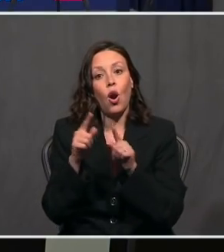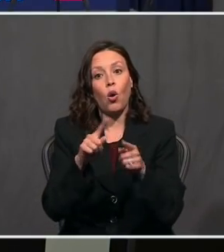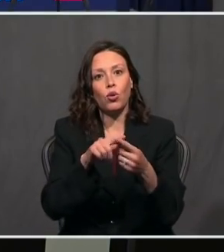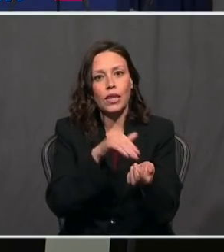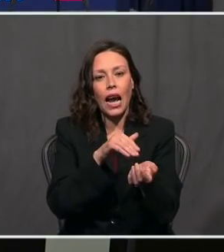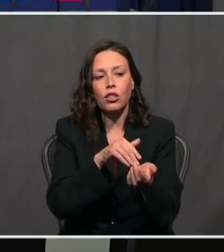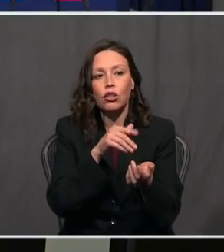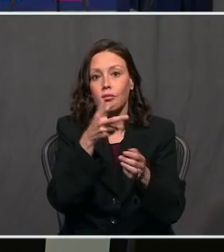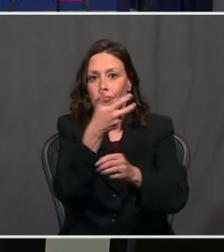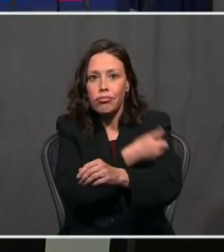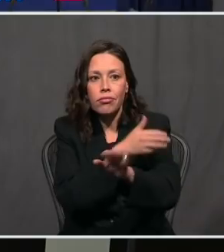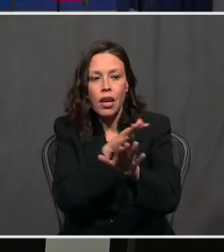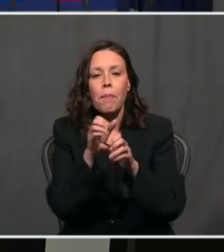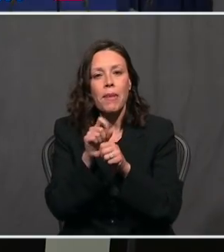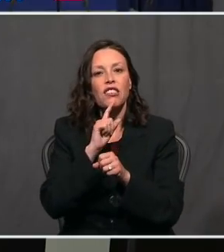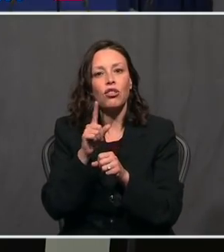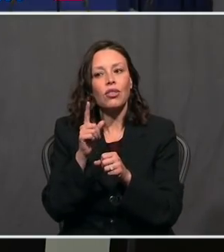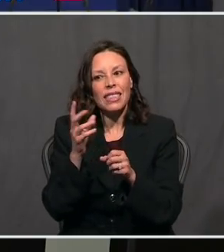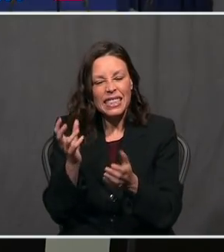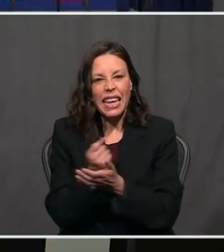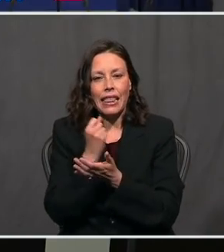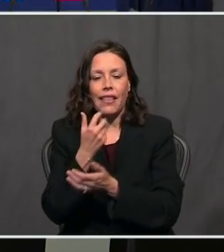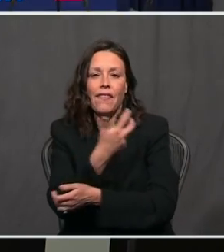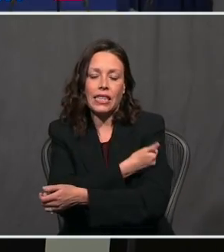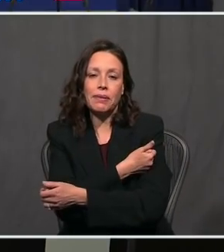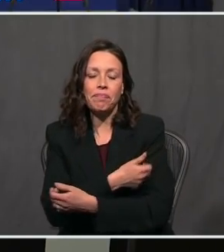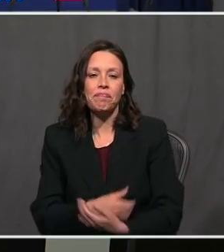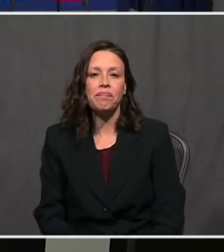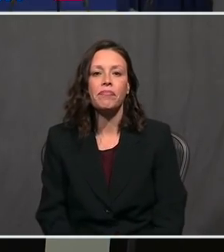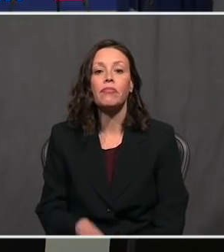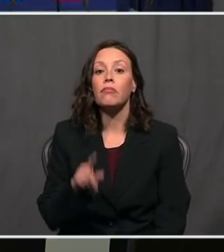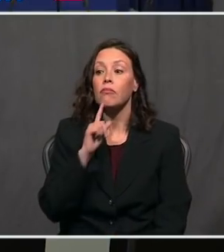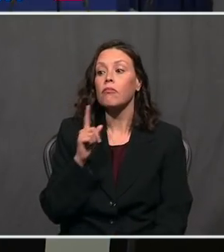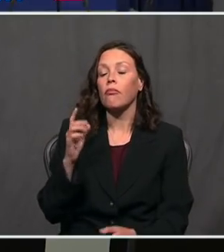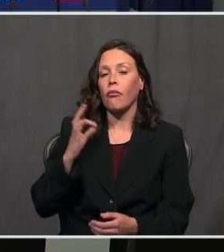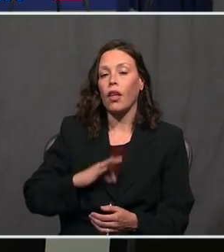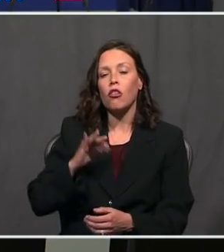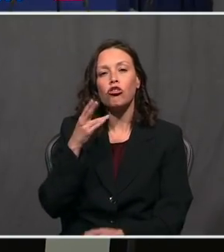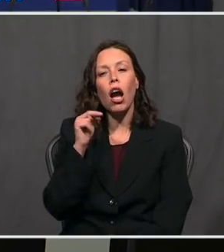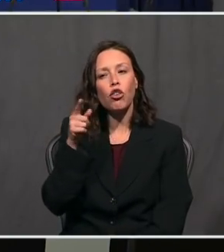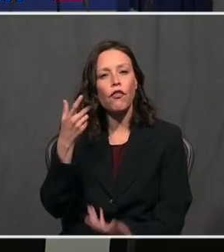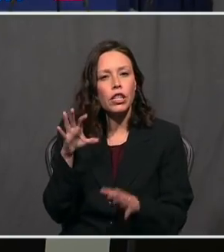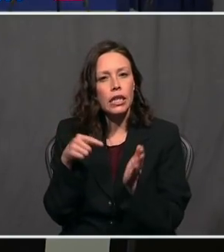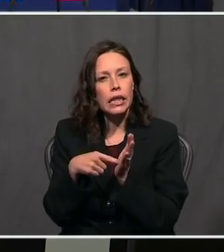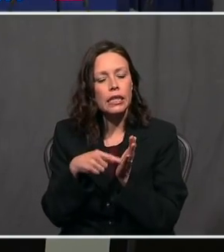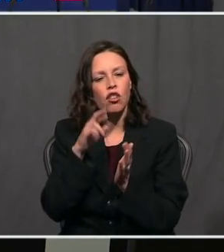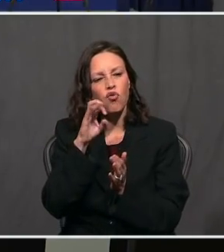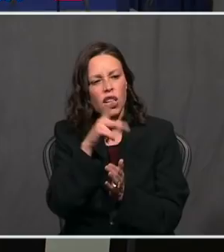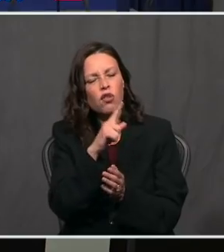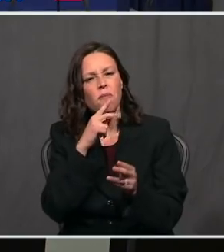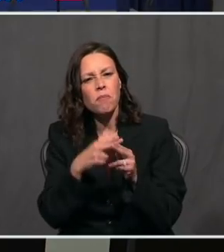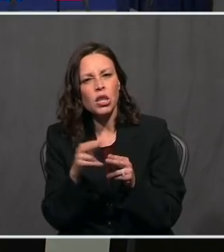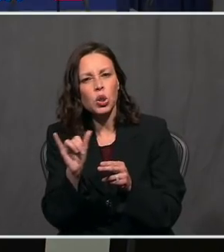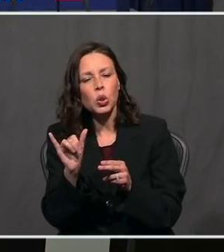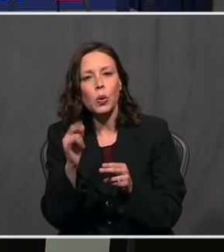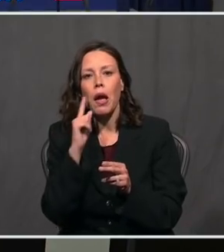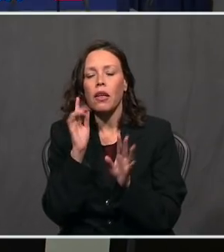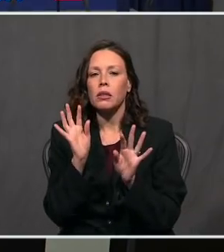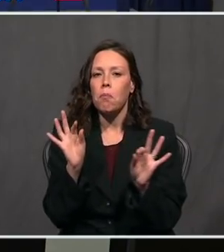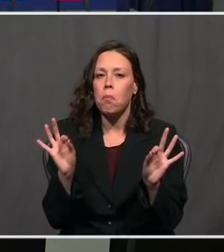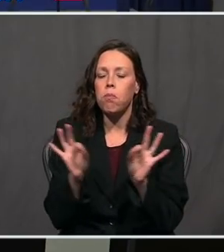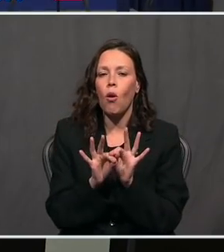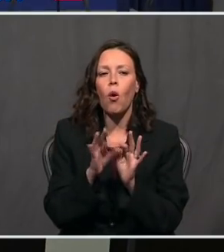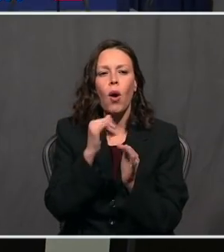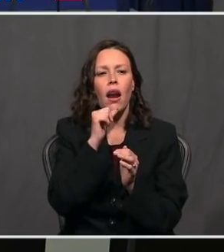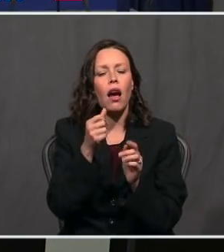provider, whoever it's going to be, to ensure they get vaccinated as well. That's really helpful. I know, John, you already hit on this a little bit, and Rick, you mentioned it too, but I just think it's so important.